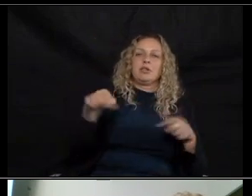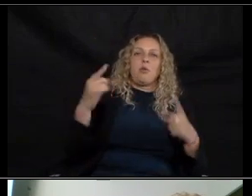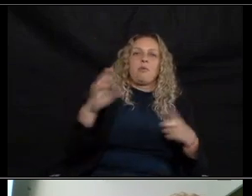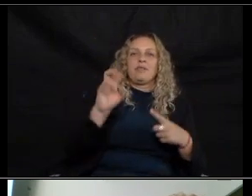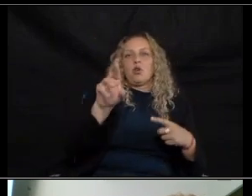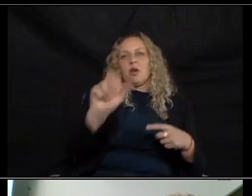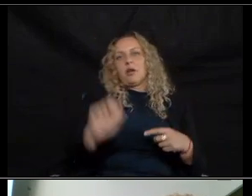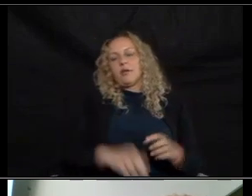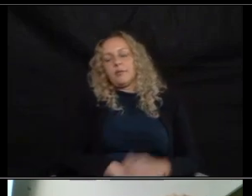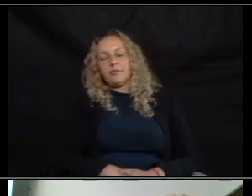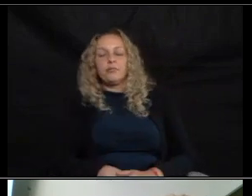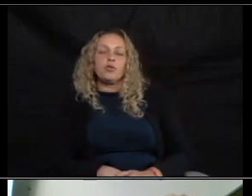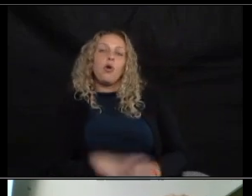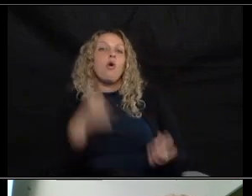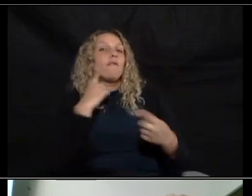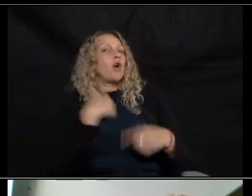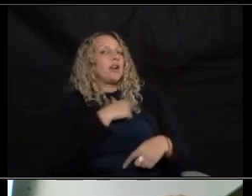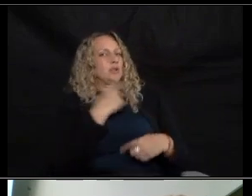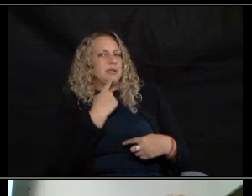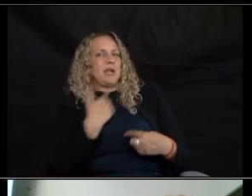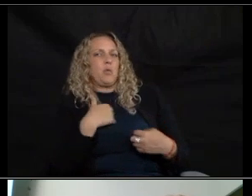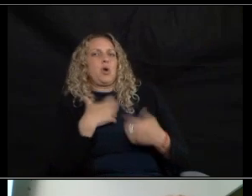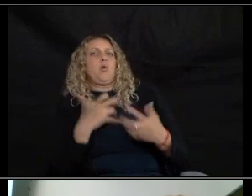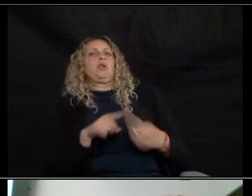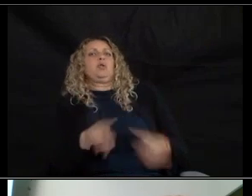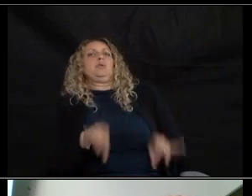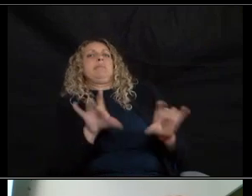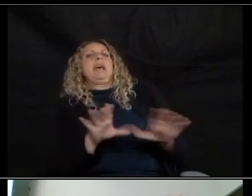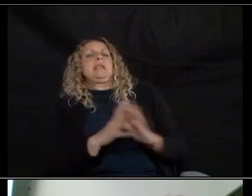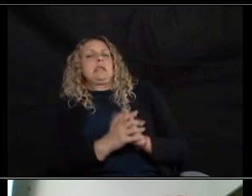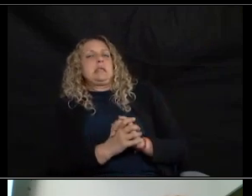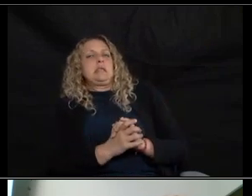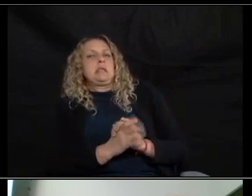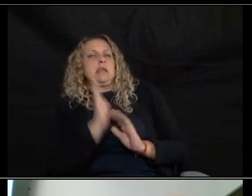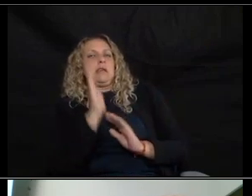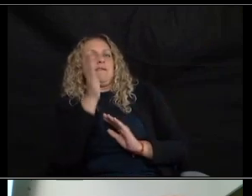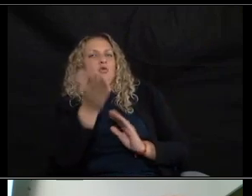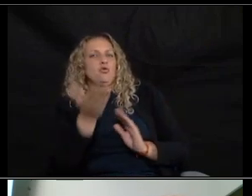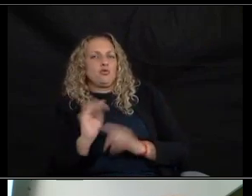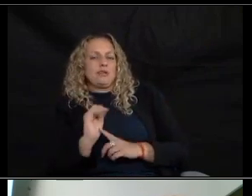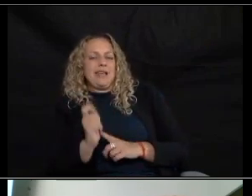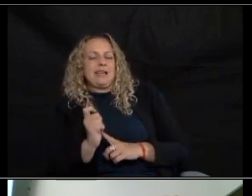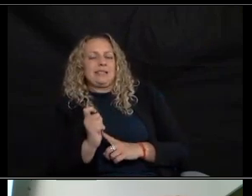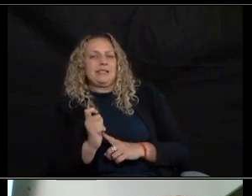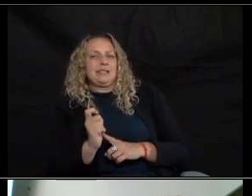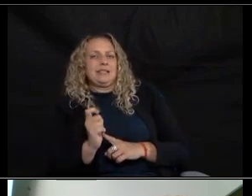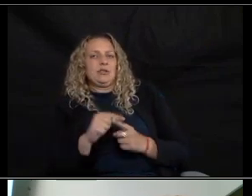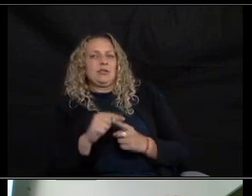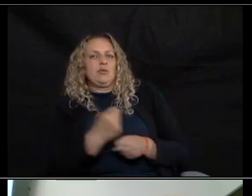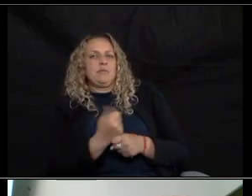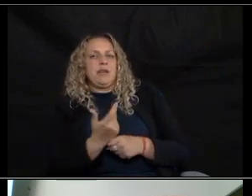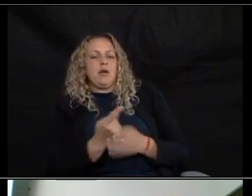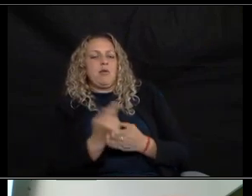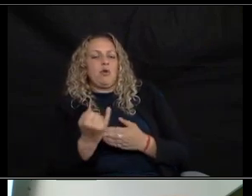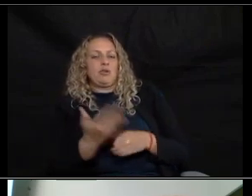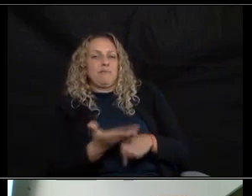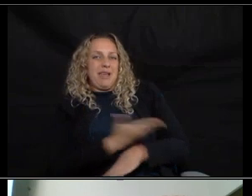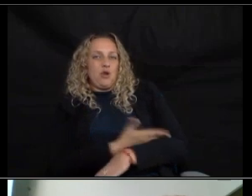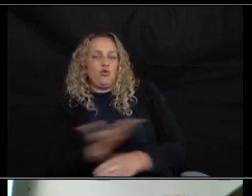CRA. So for us to say that we don't want to spend future taxes to make a project